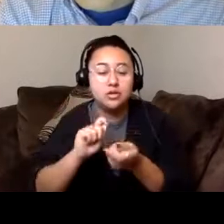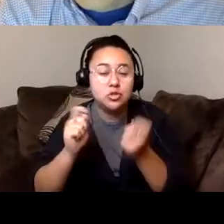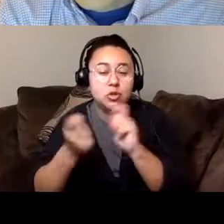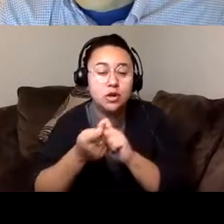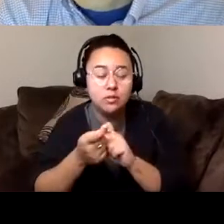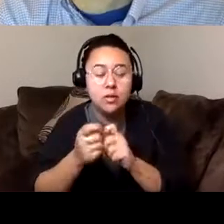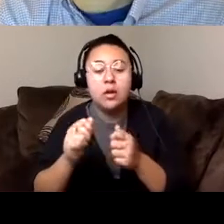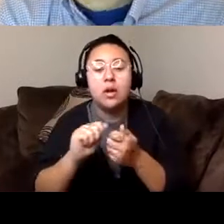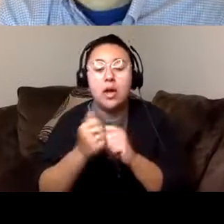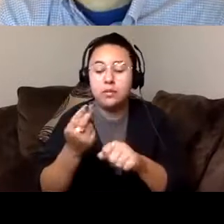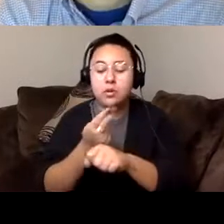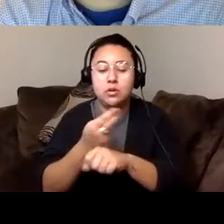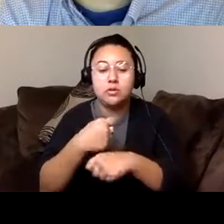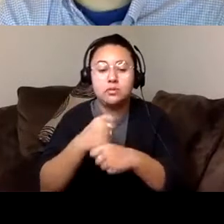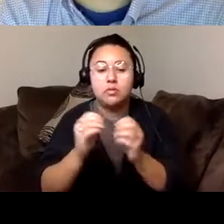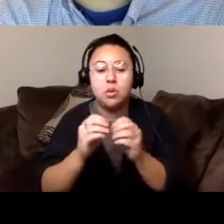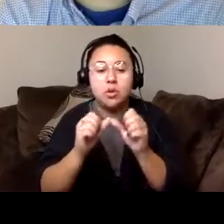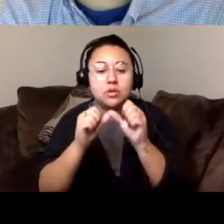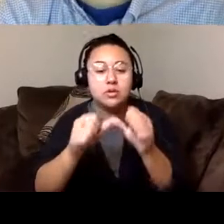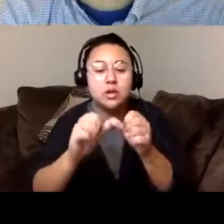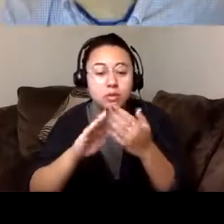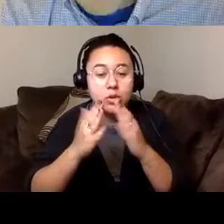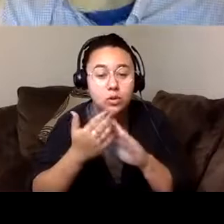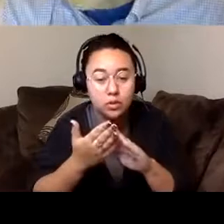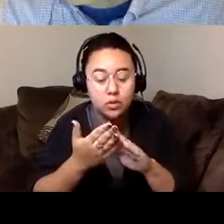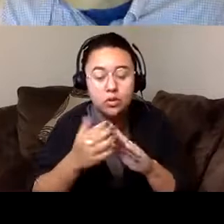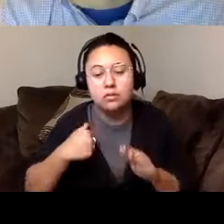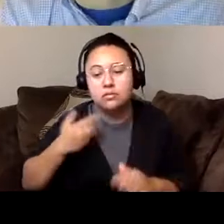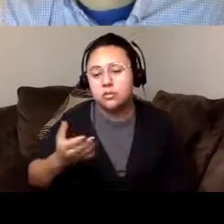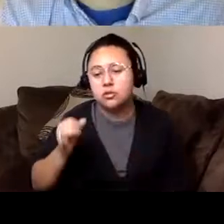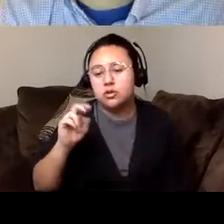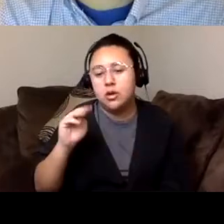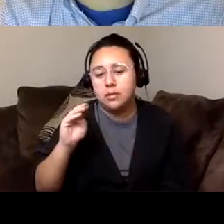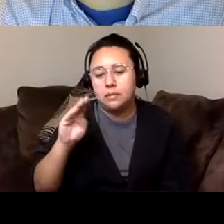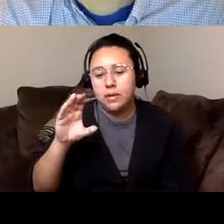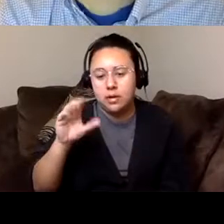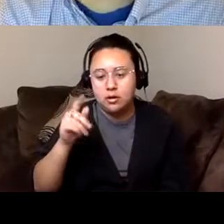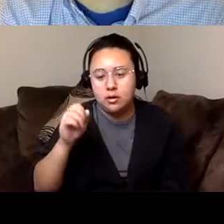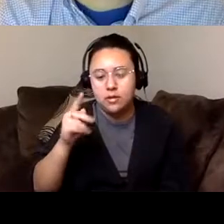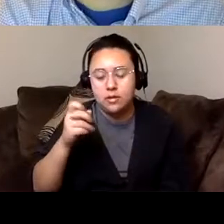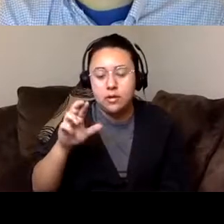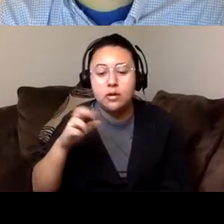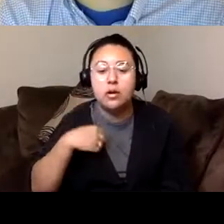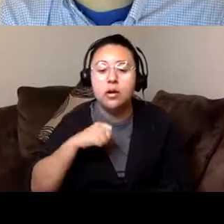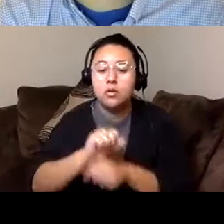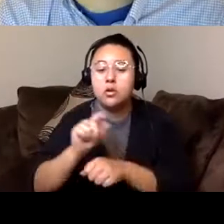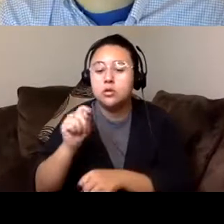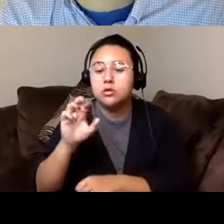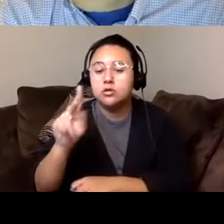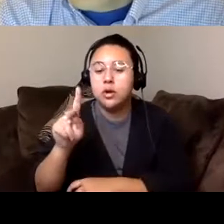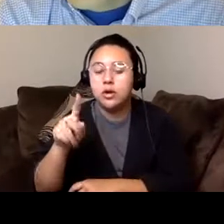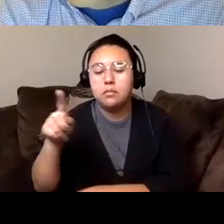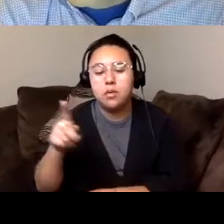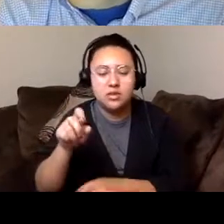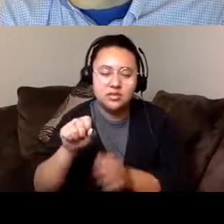leveraged to make more sustainable communities. And I'm John MacArthur. I work at TREC at Portland State University.